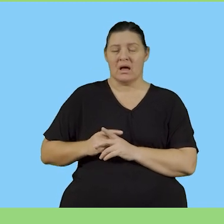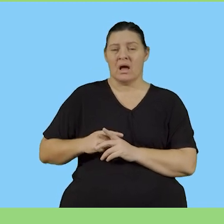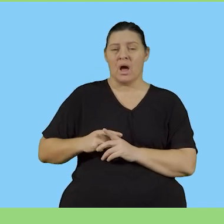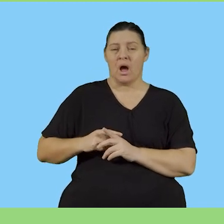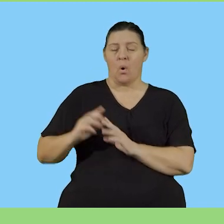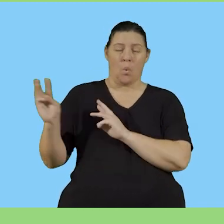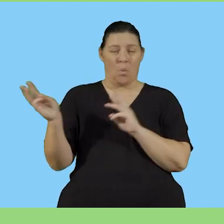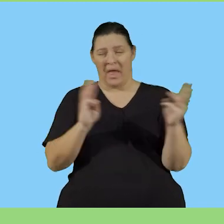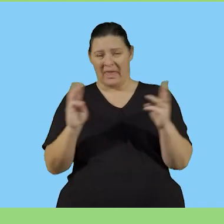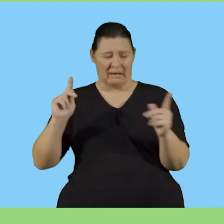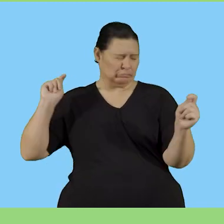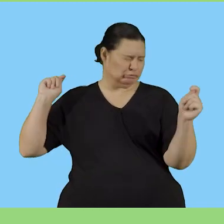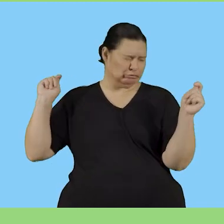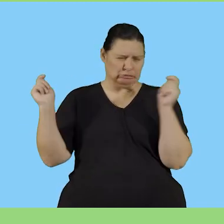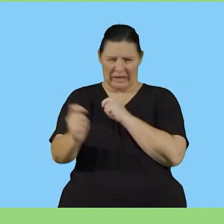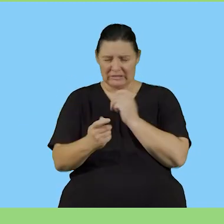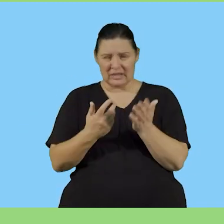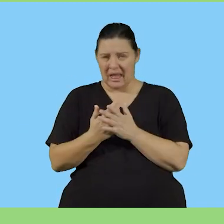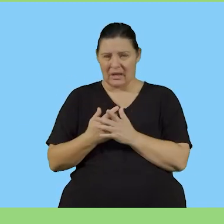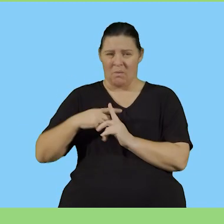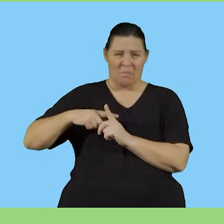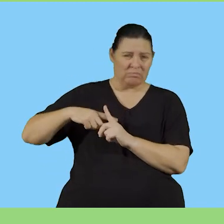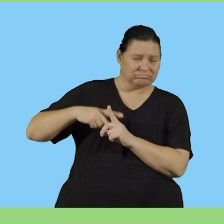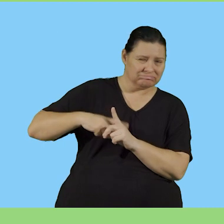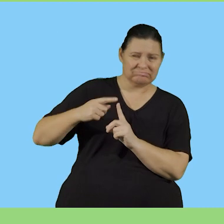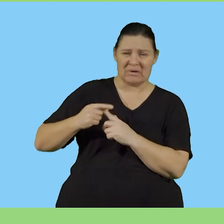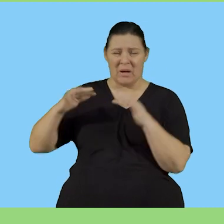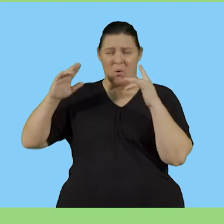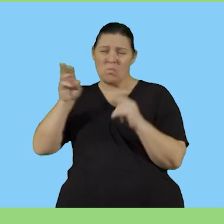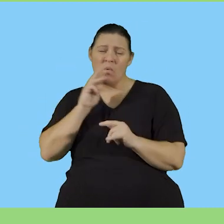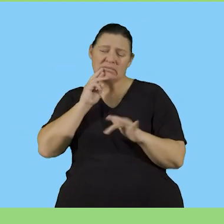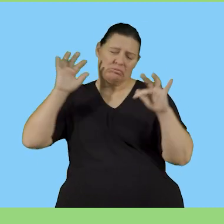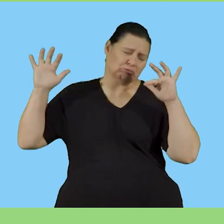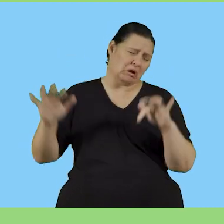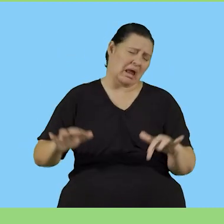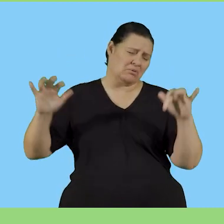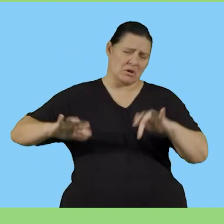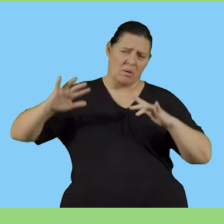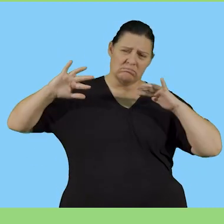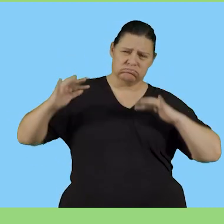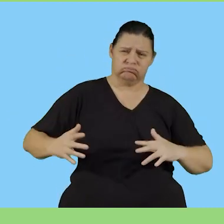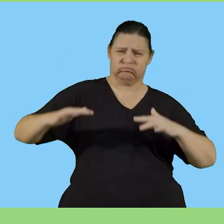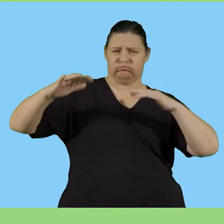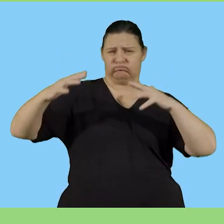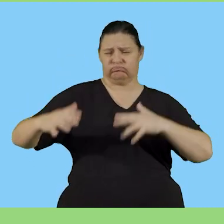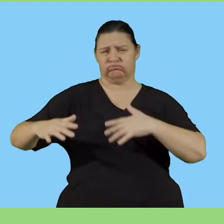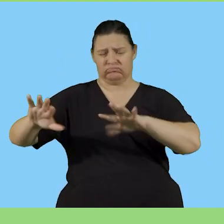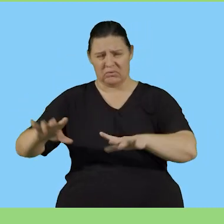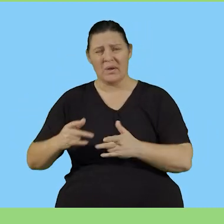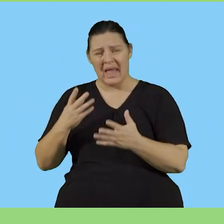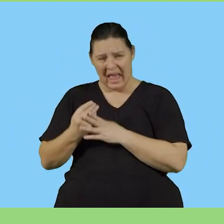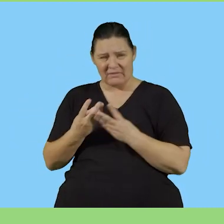in patterns of weather and climate, such as floods. So floods carry